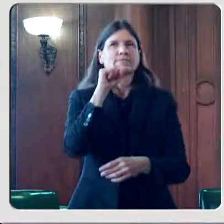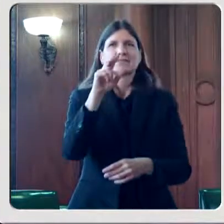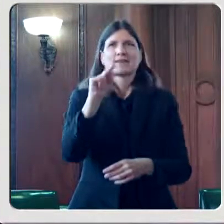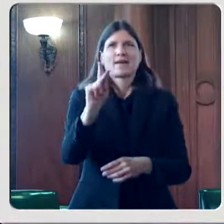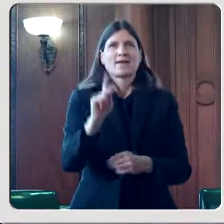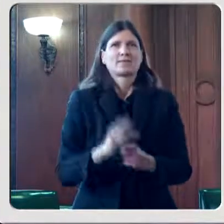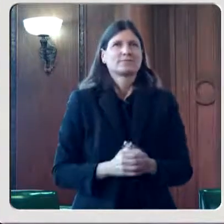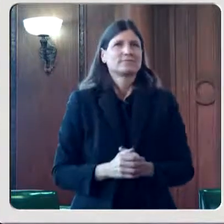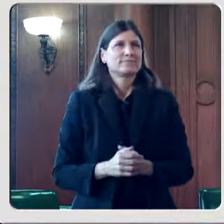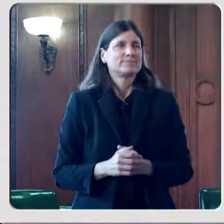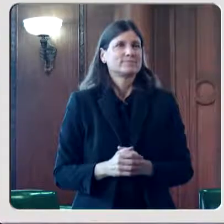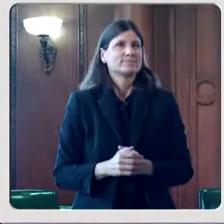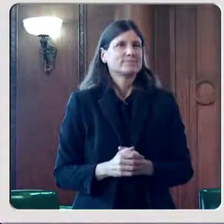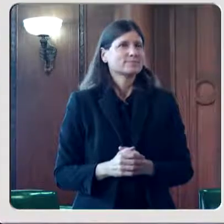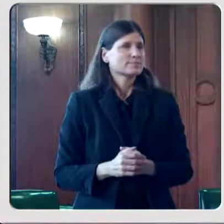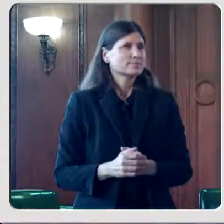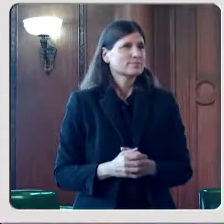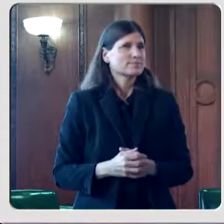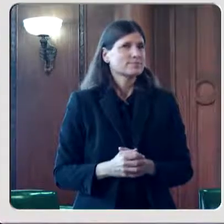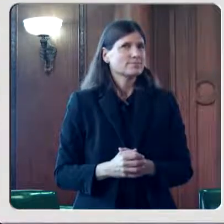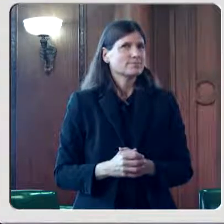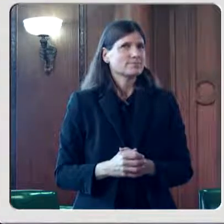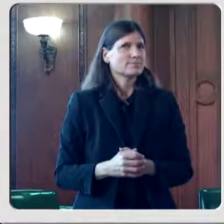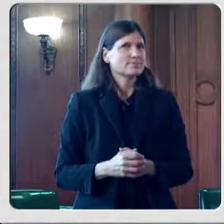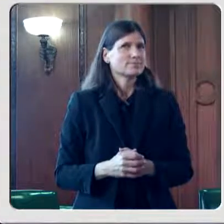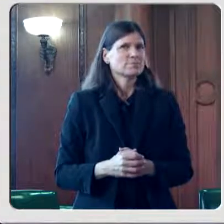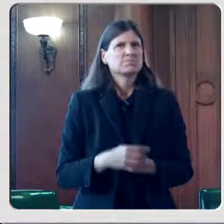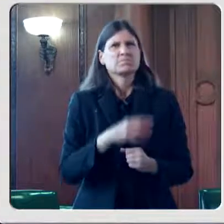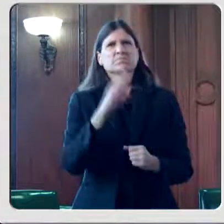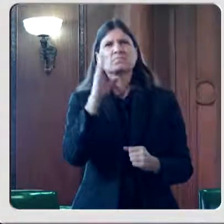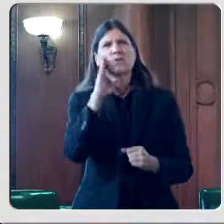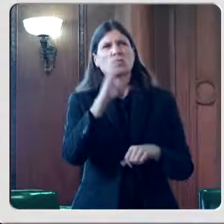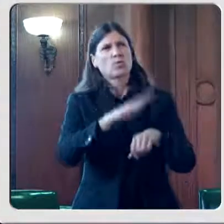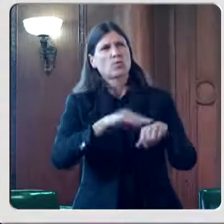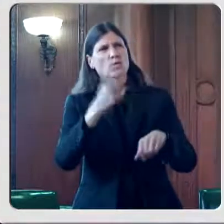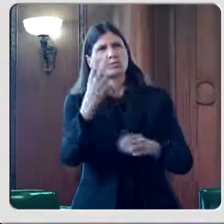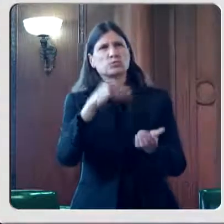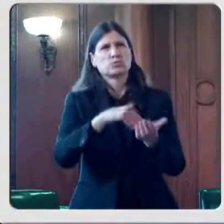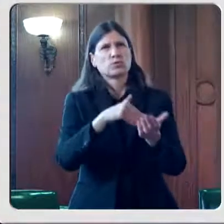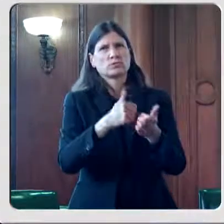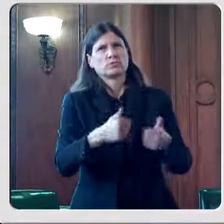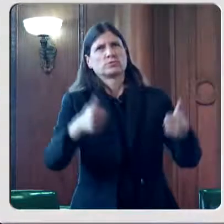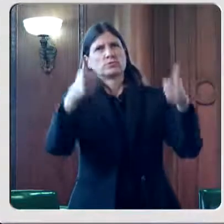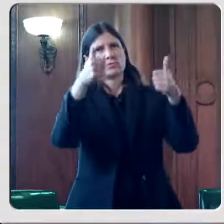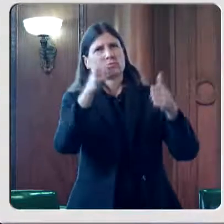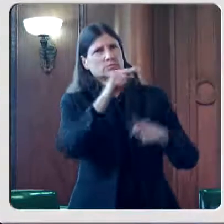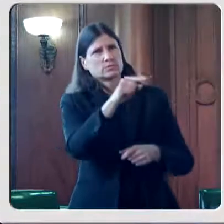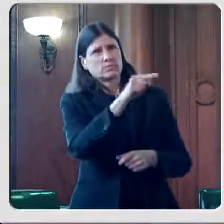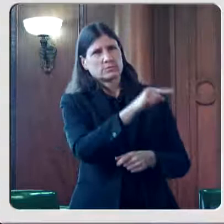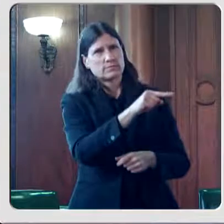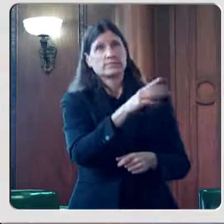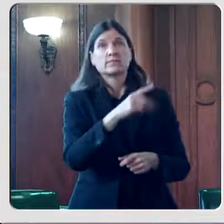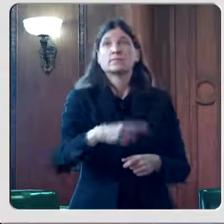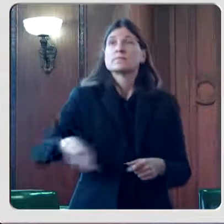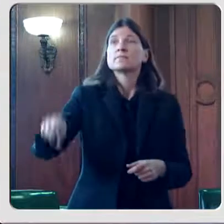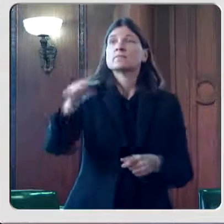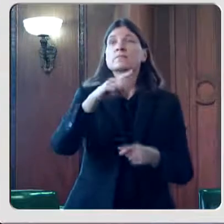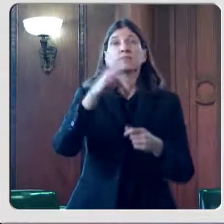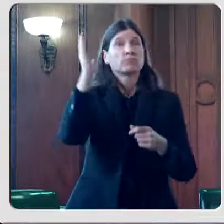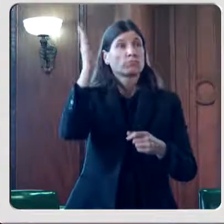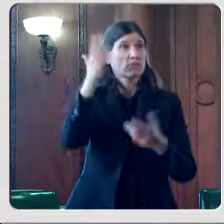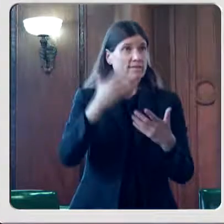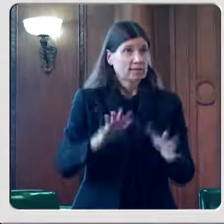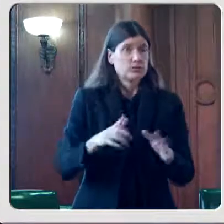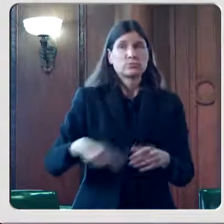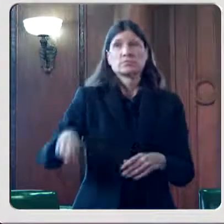Dr. Roos for their presentations, and they will take questions after their presentation so they get back to their